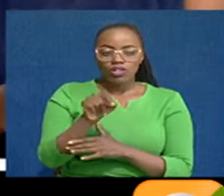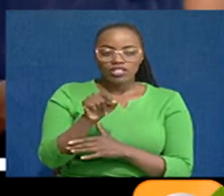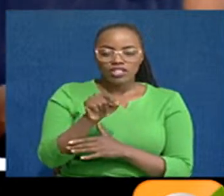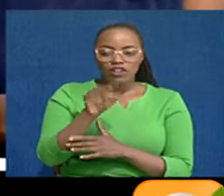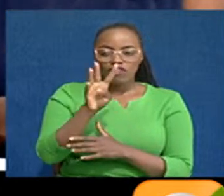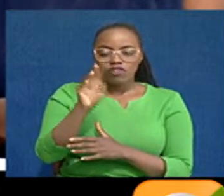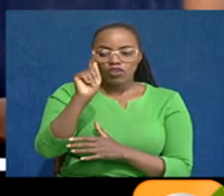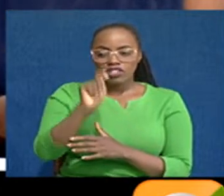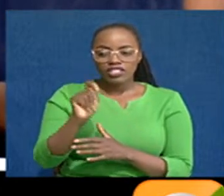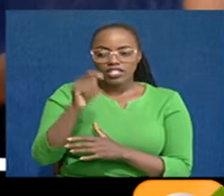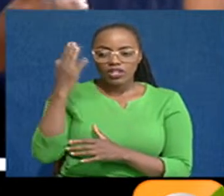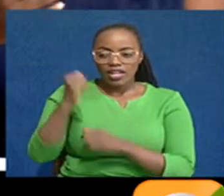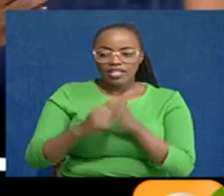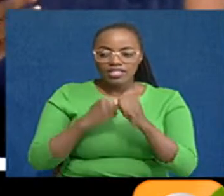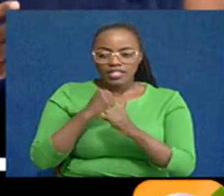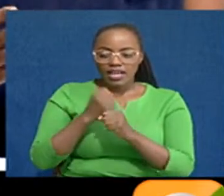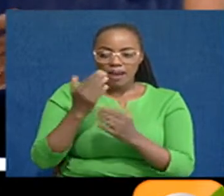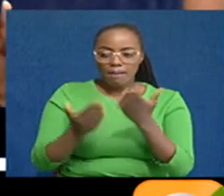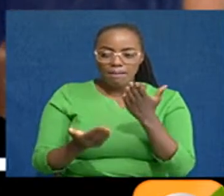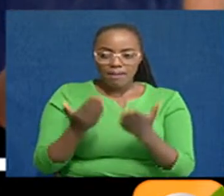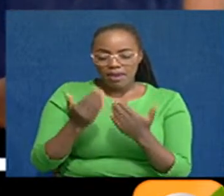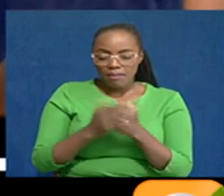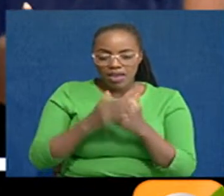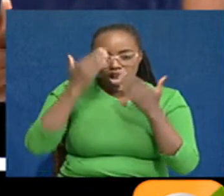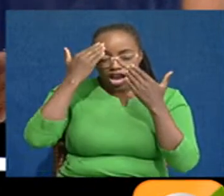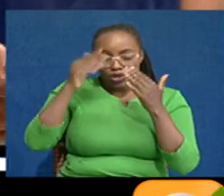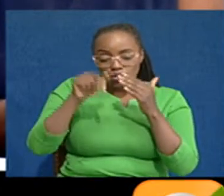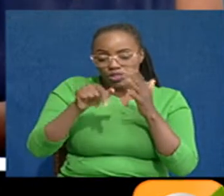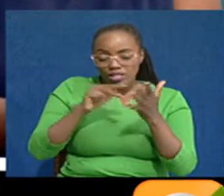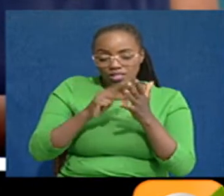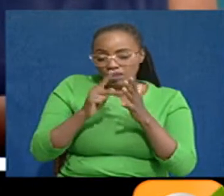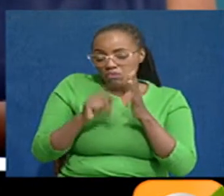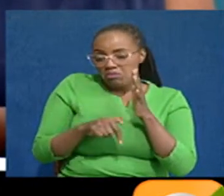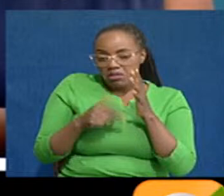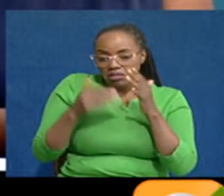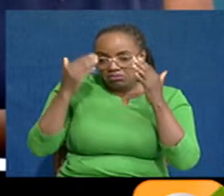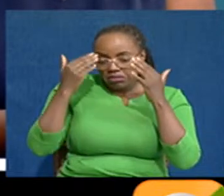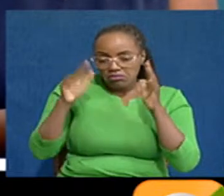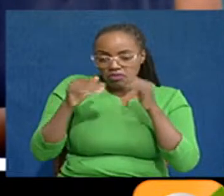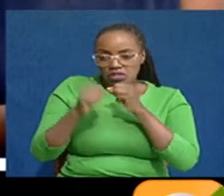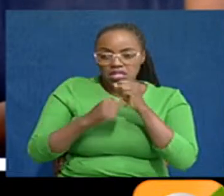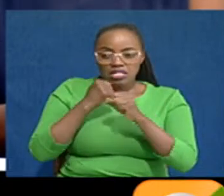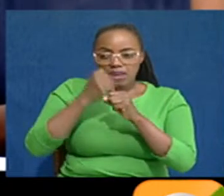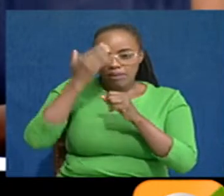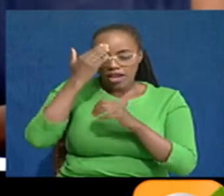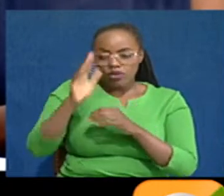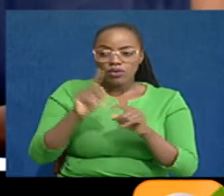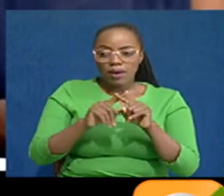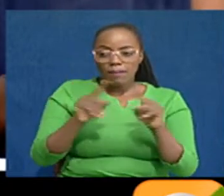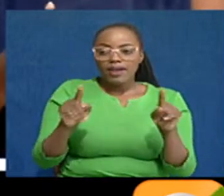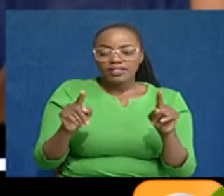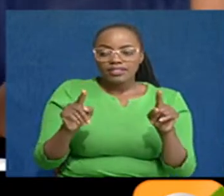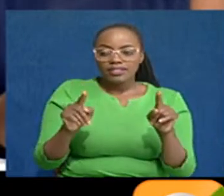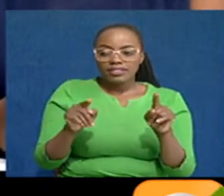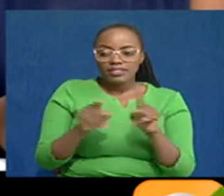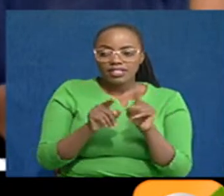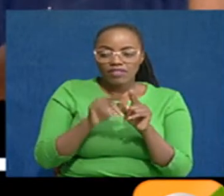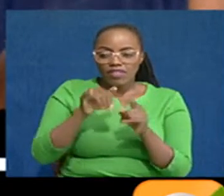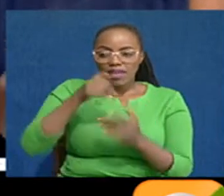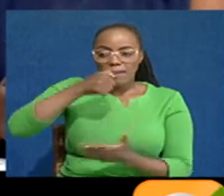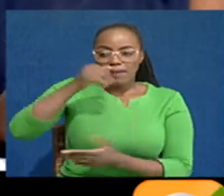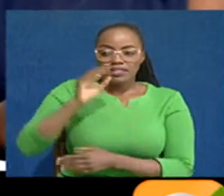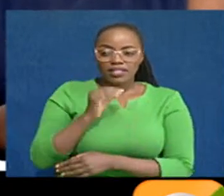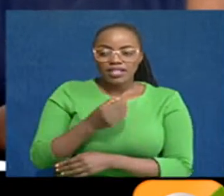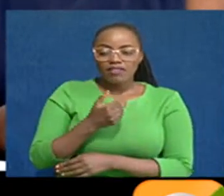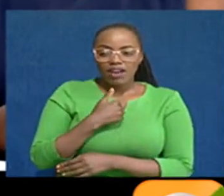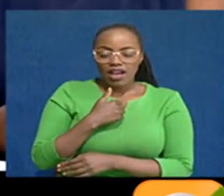2.4 trillion last year, maybe, I don't know what the projection for this year is, then really our budget cannot be